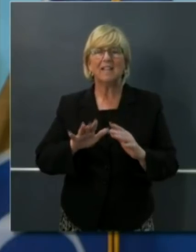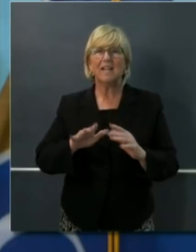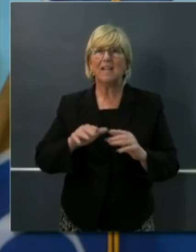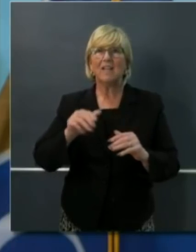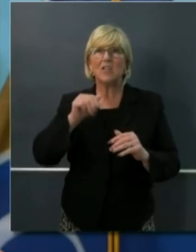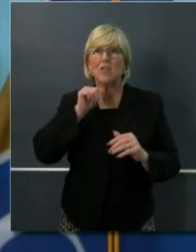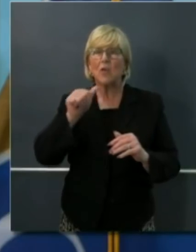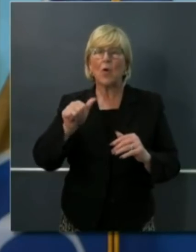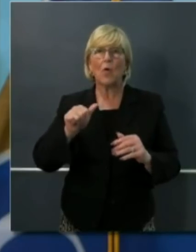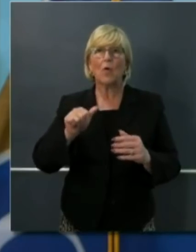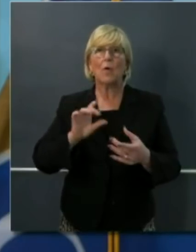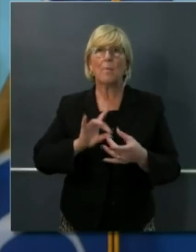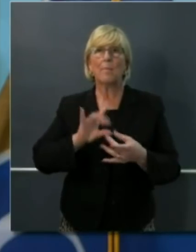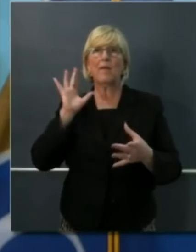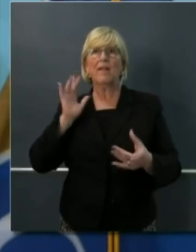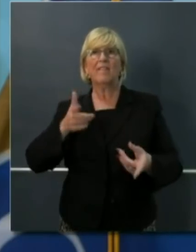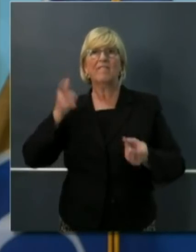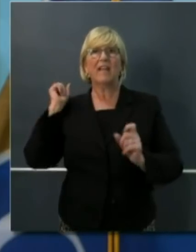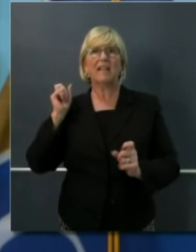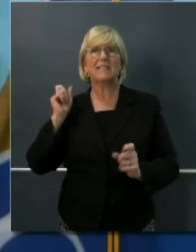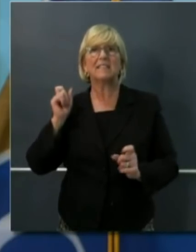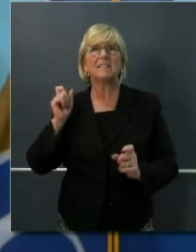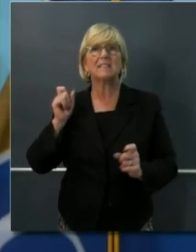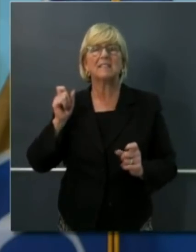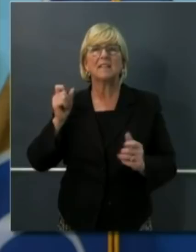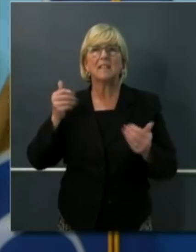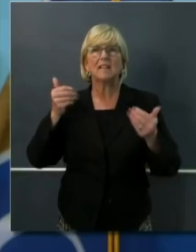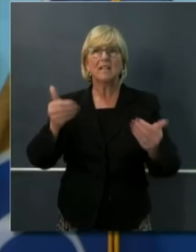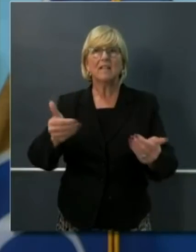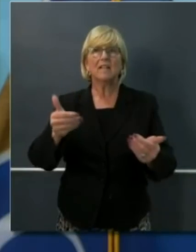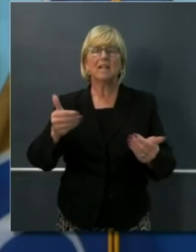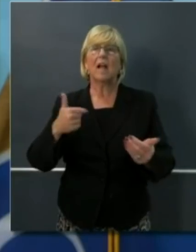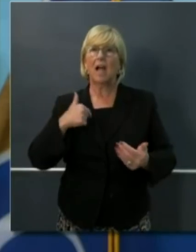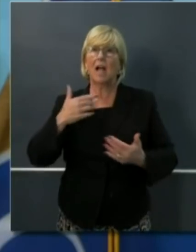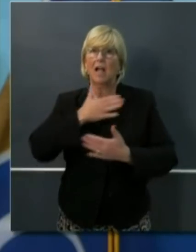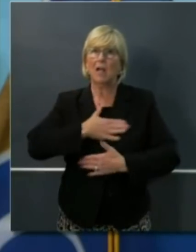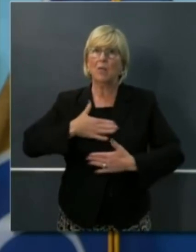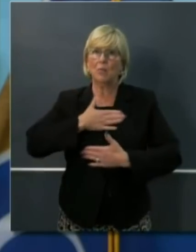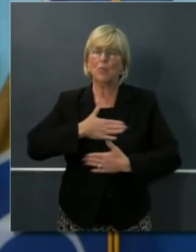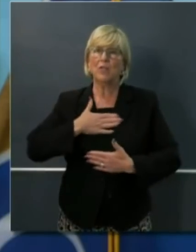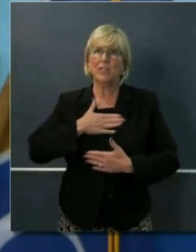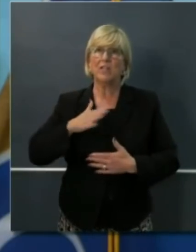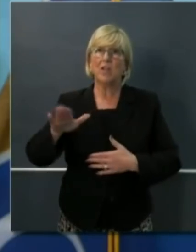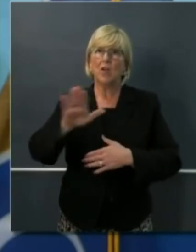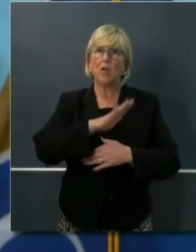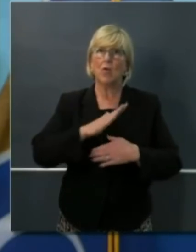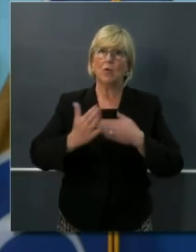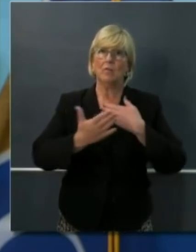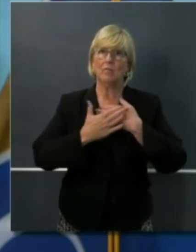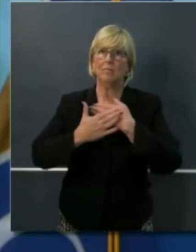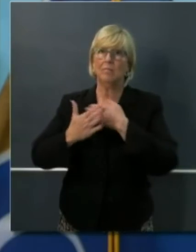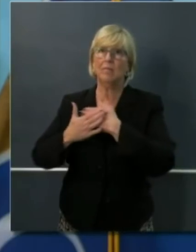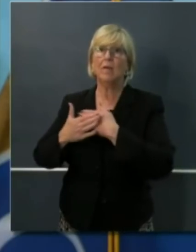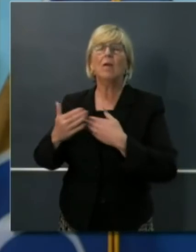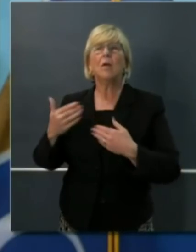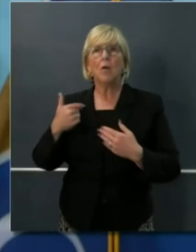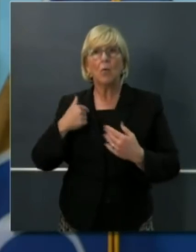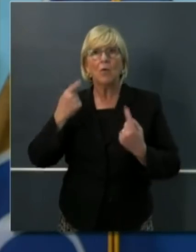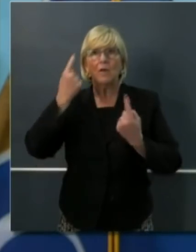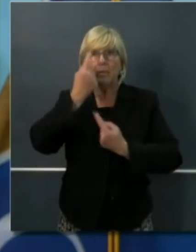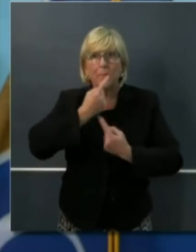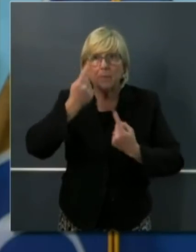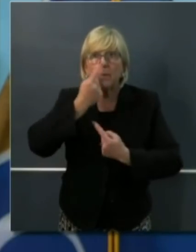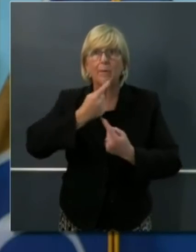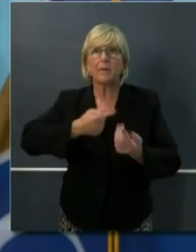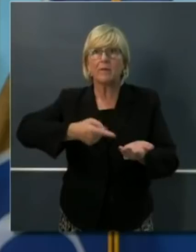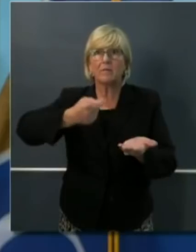off before we land. And I appreciate that framework of caution. And that's why we are thoughtfully and